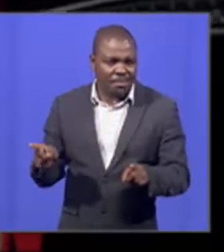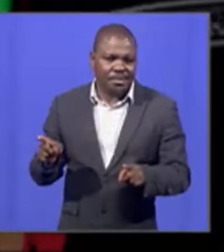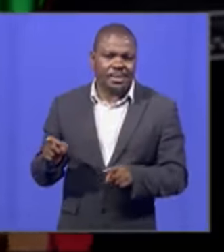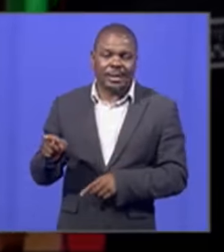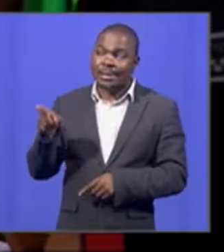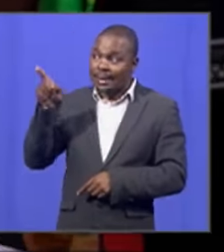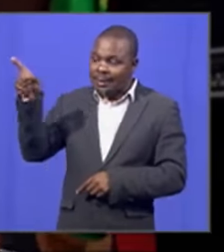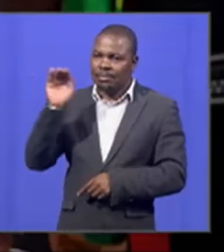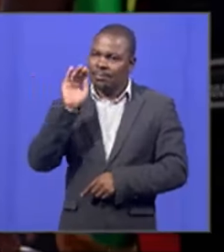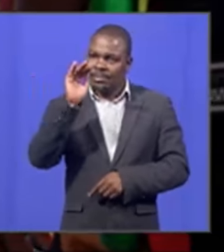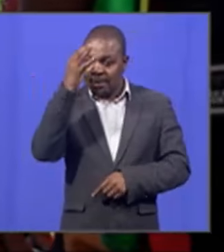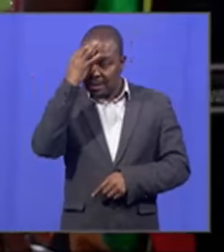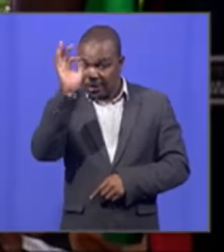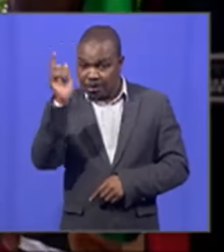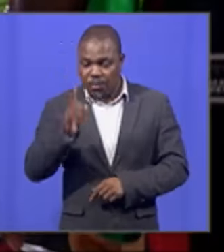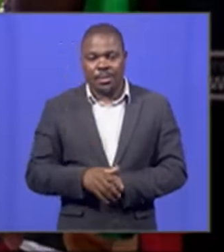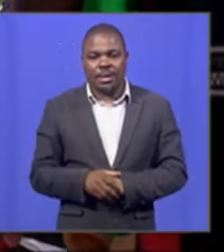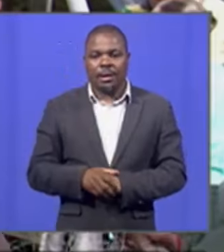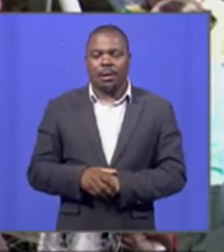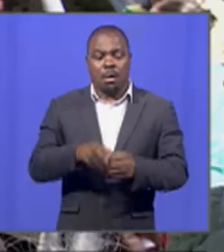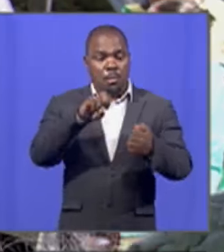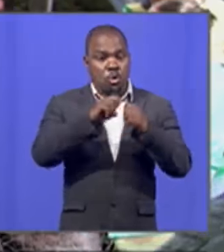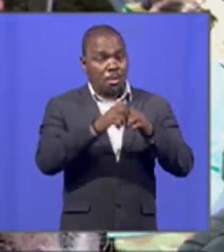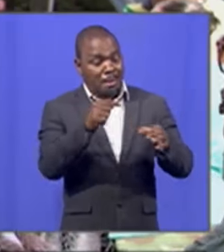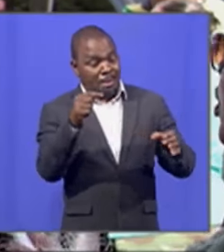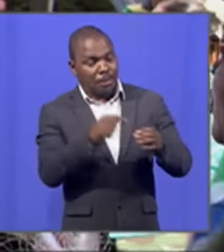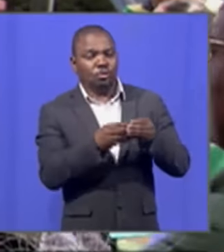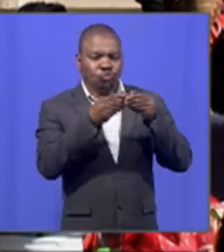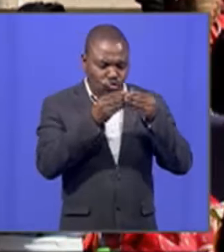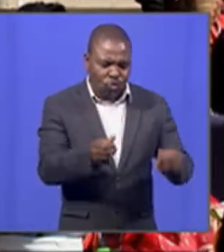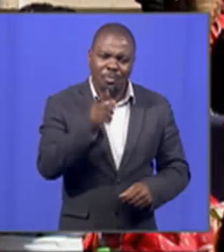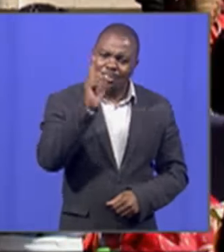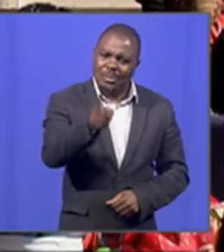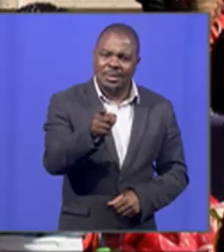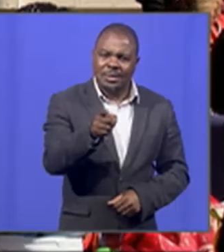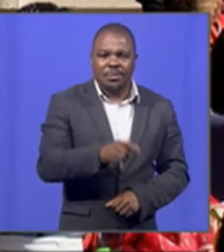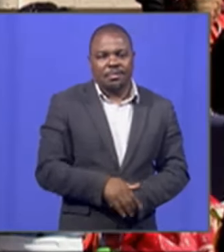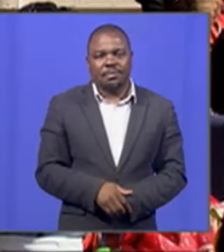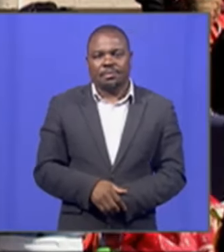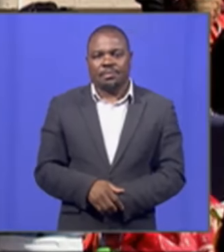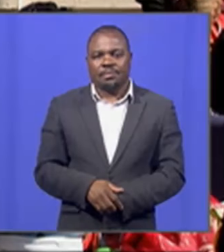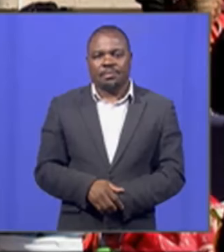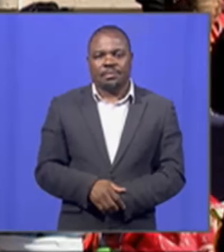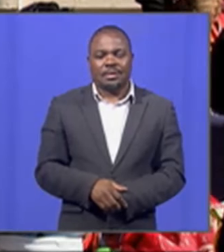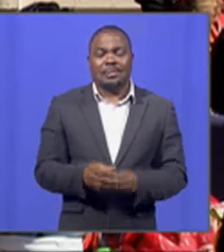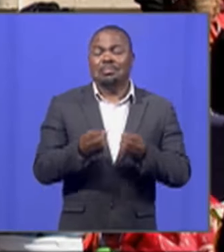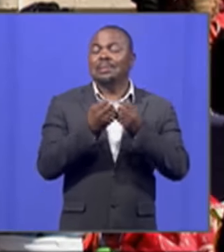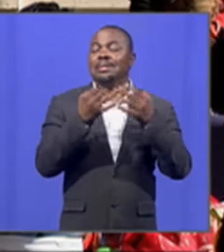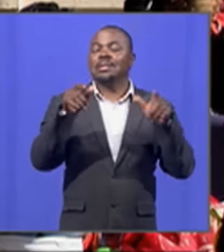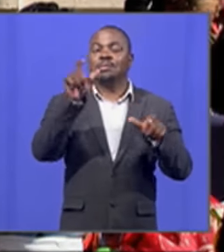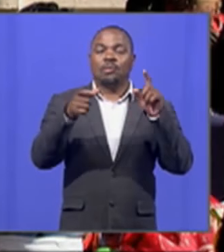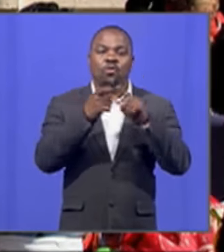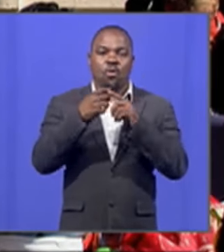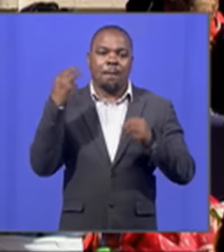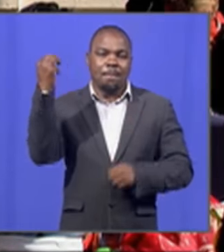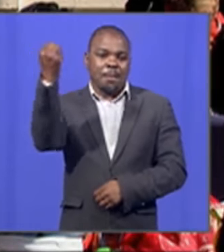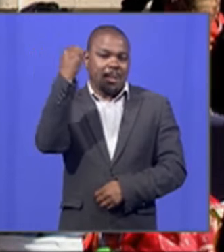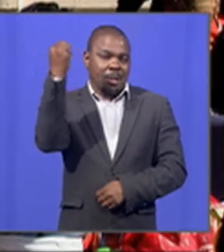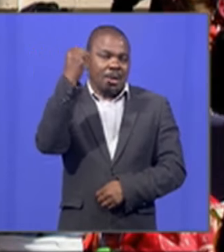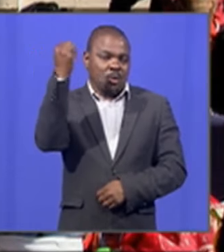are saying to the government, fix this problem of illegal immigrants. ka go le lengwe magologolo a badudi ba Malawi ba hlole